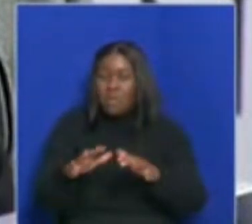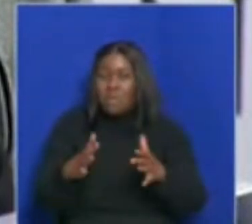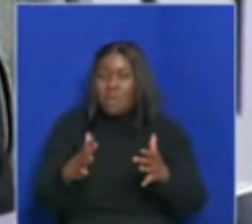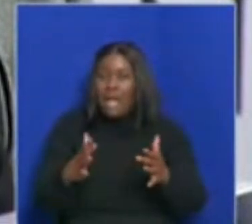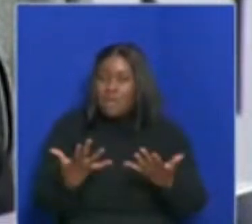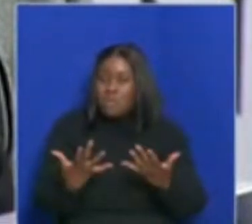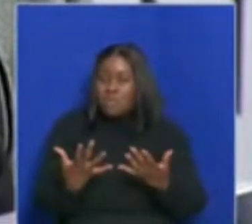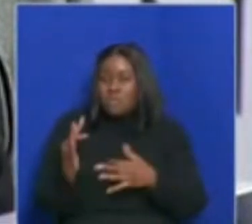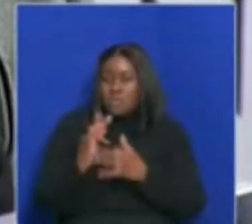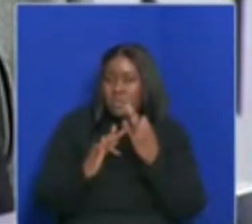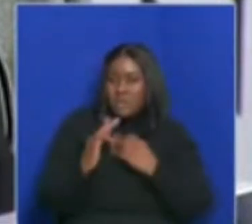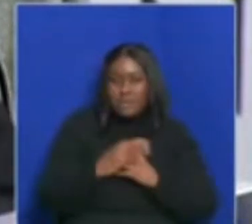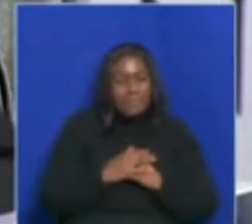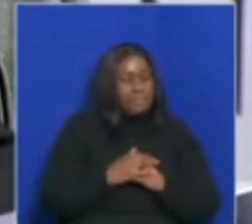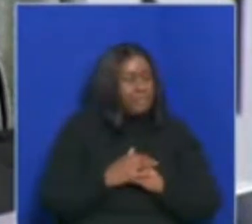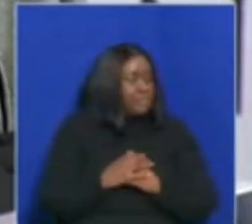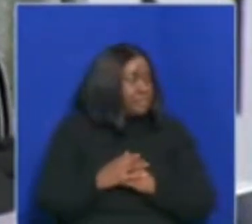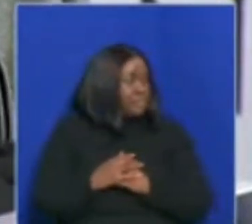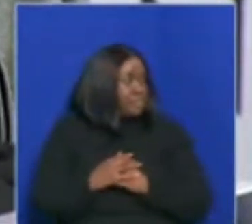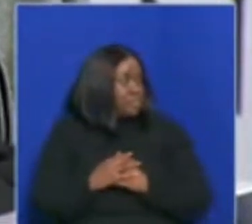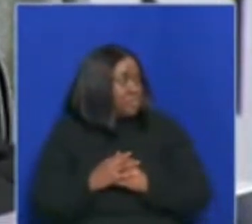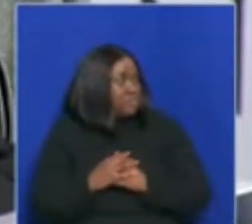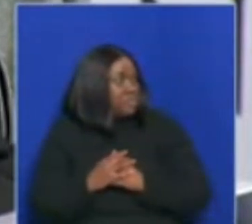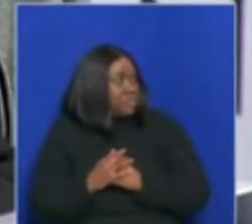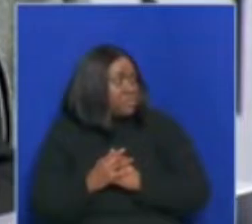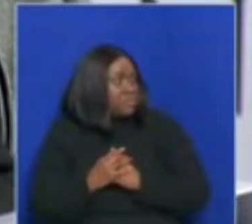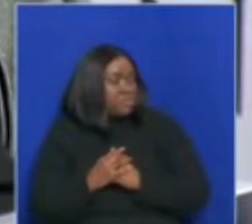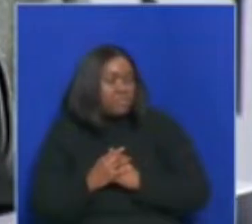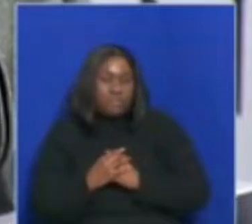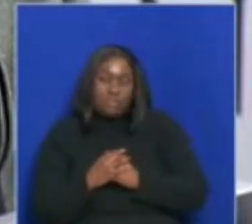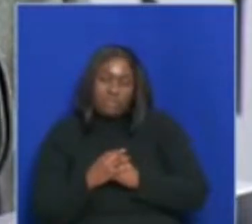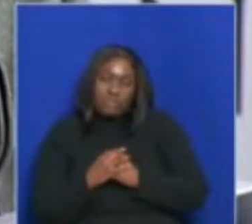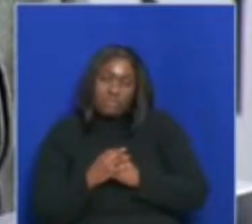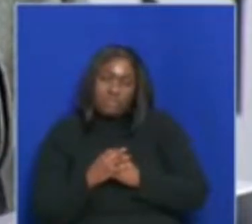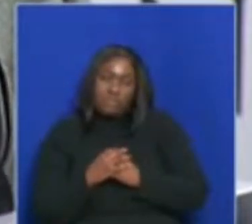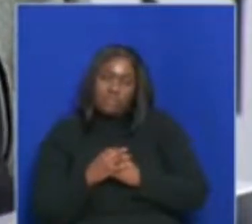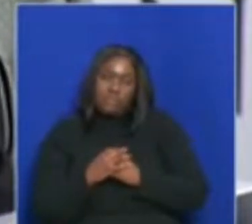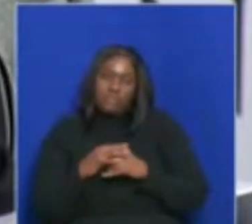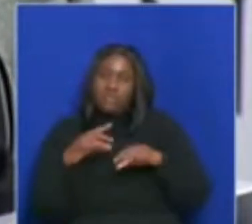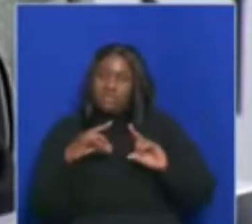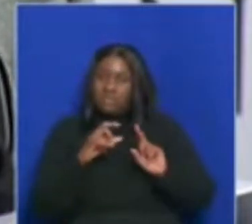I would believe that they are being used by